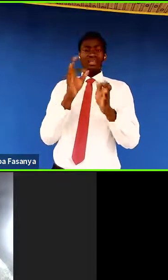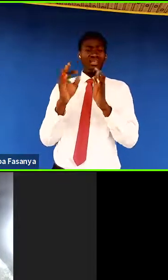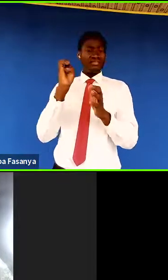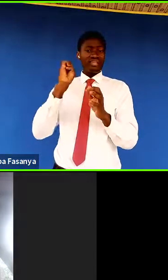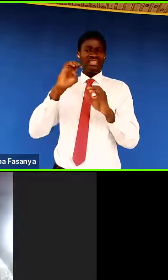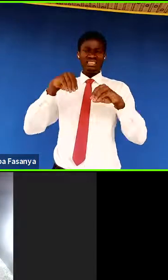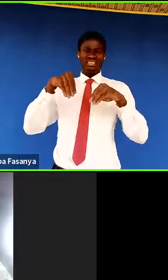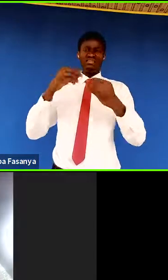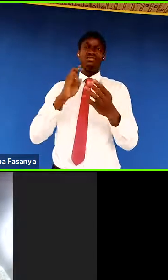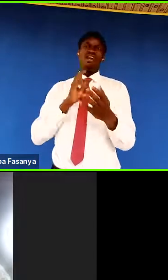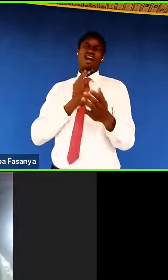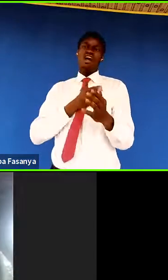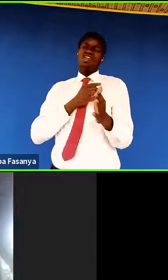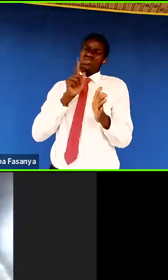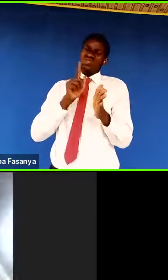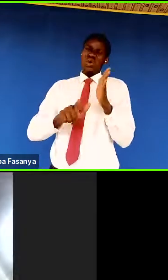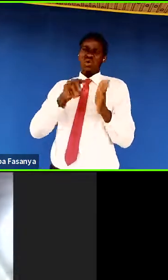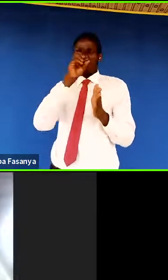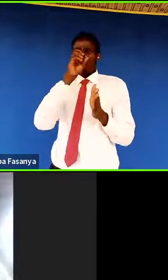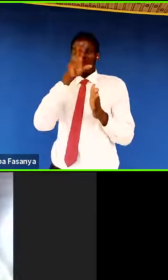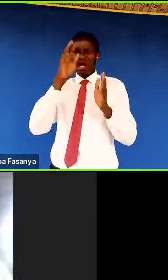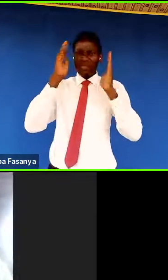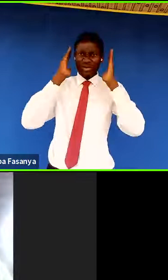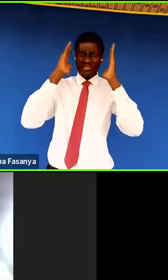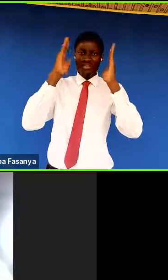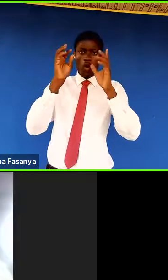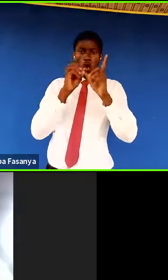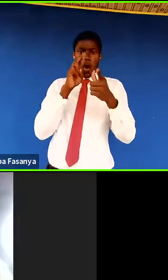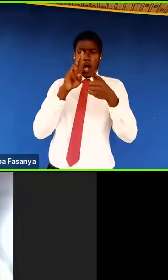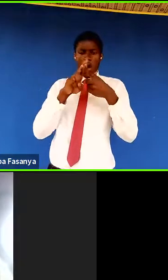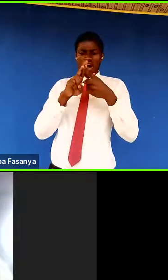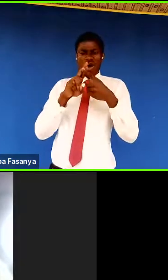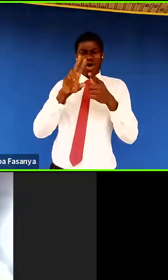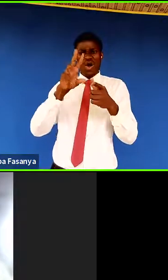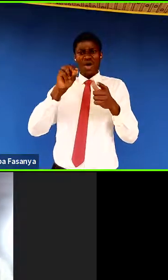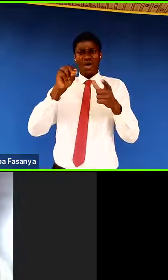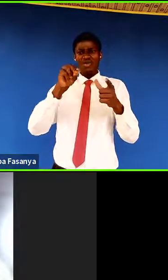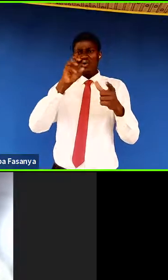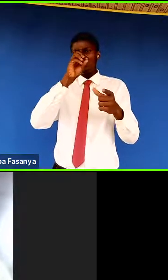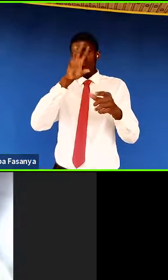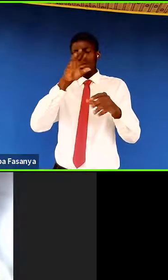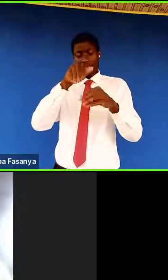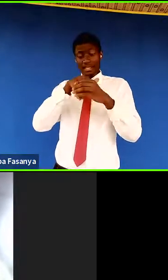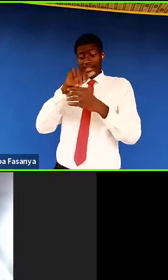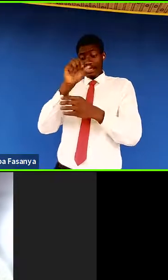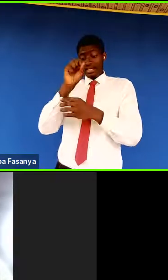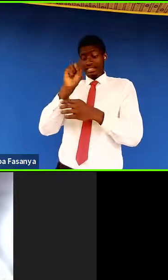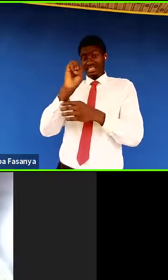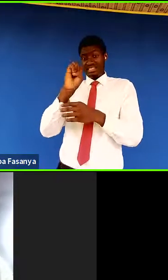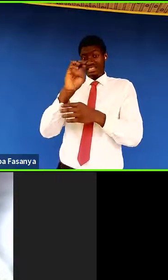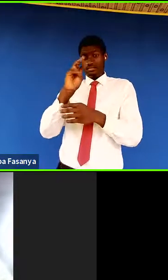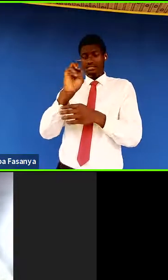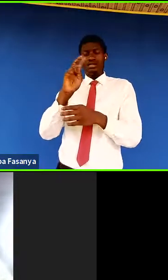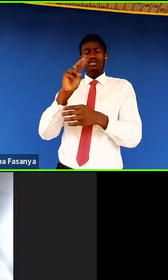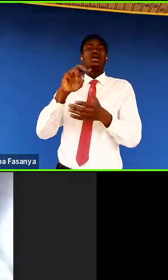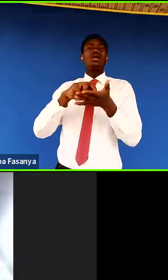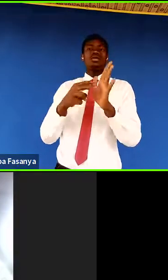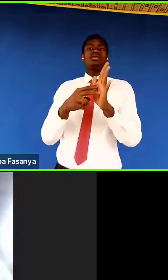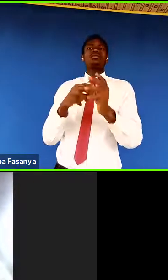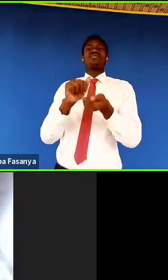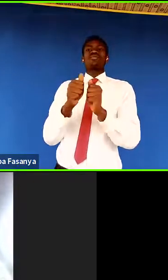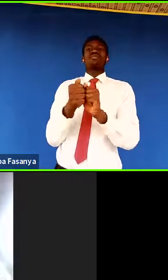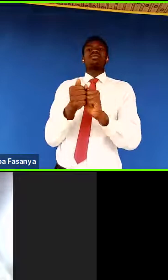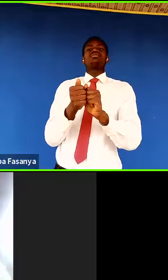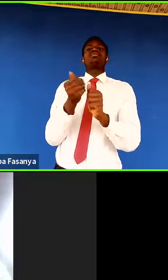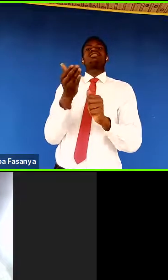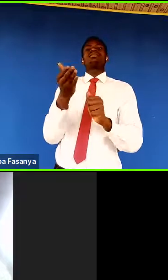sperm concentration or no sperm in the semen at all, then there will be problems with conception. Okay,